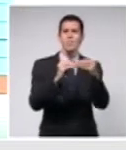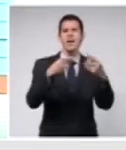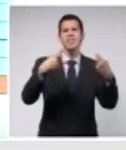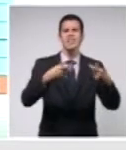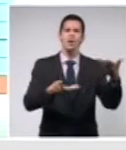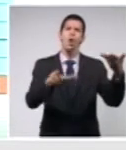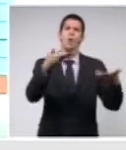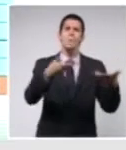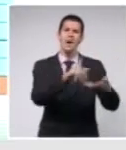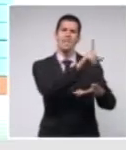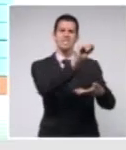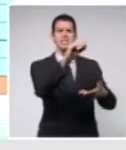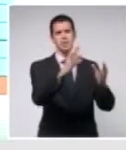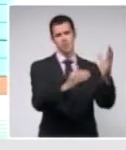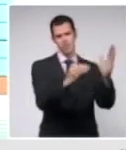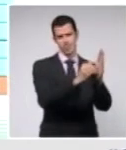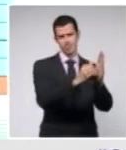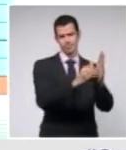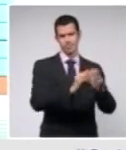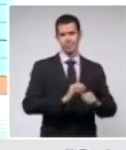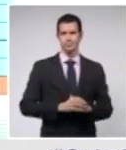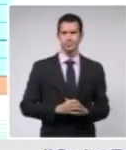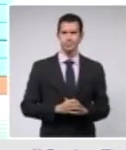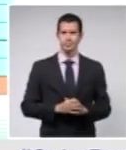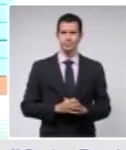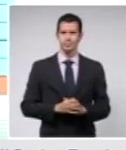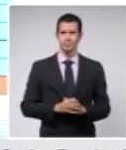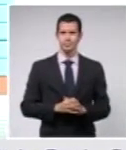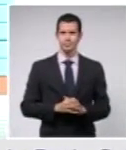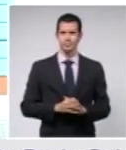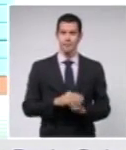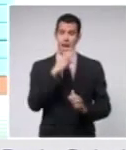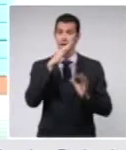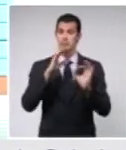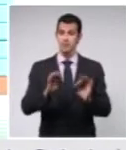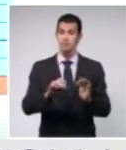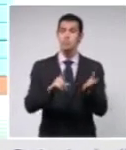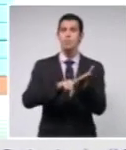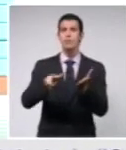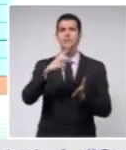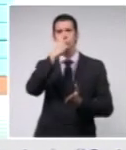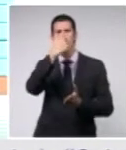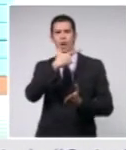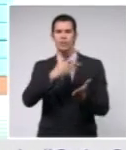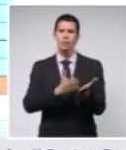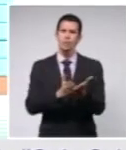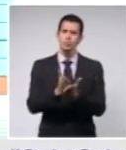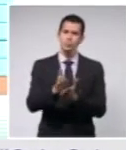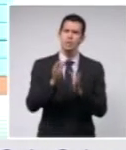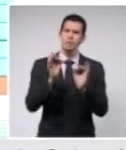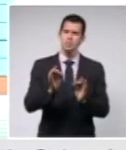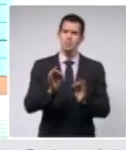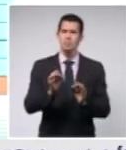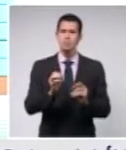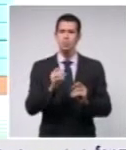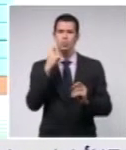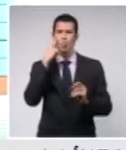Artemisa 1.55, Camagüey 0.39, Villa